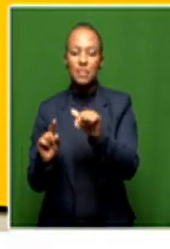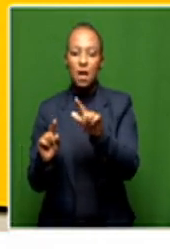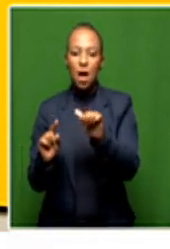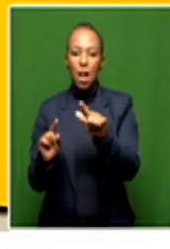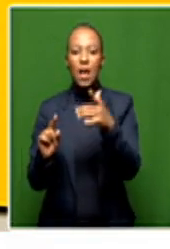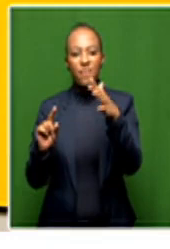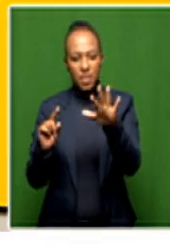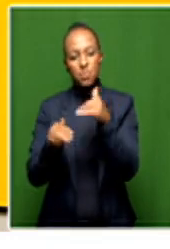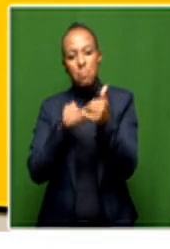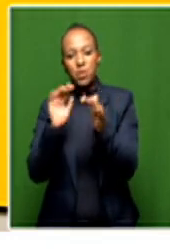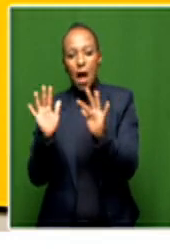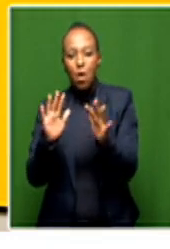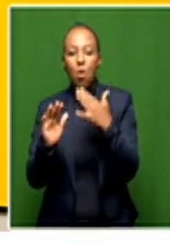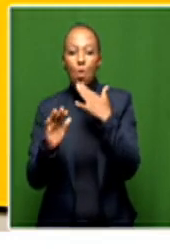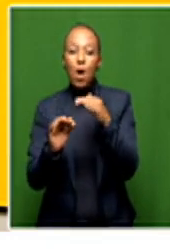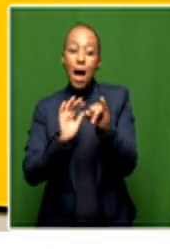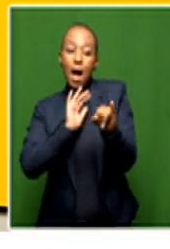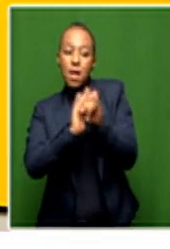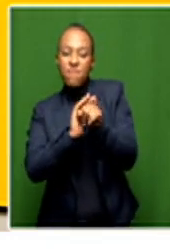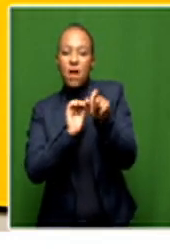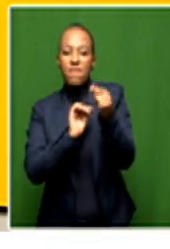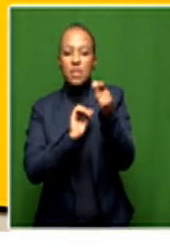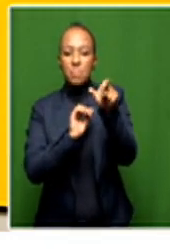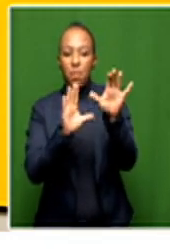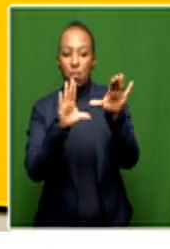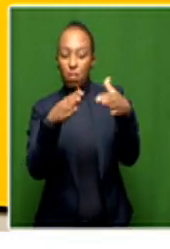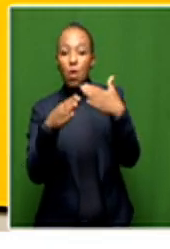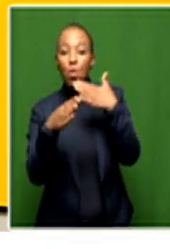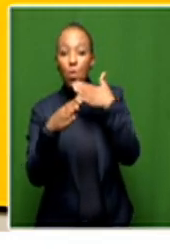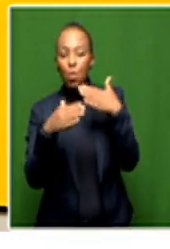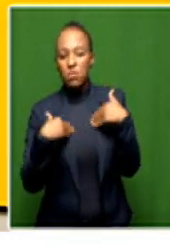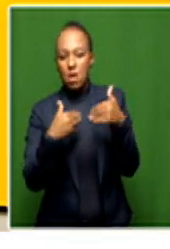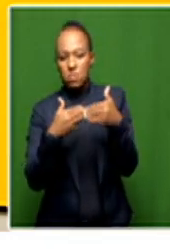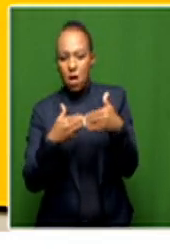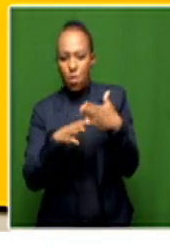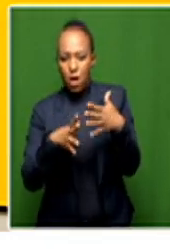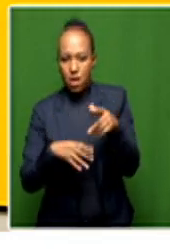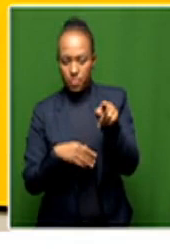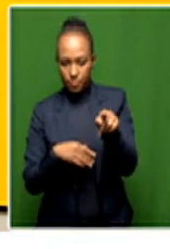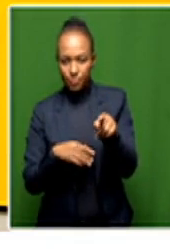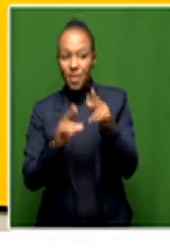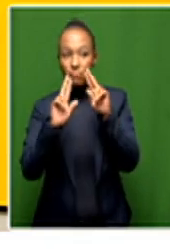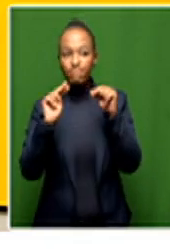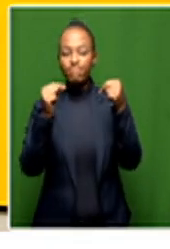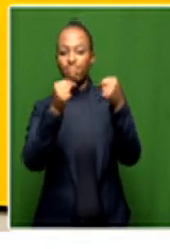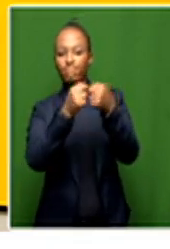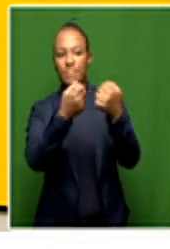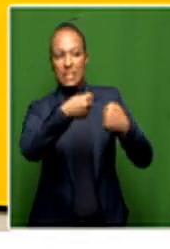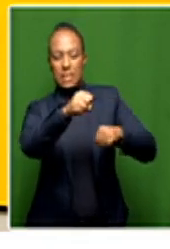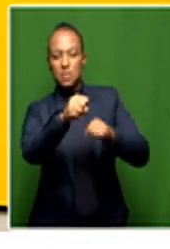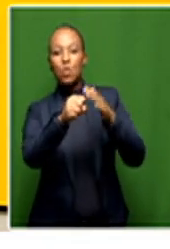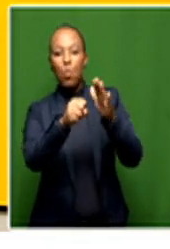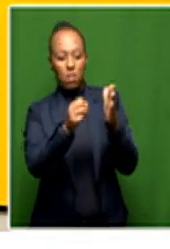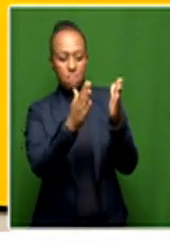the first targeted beneficiaries who, as we know, are healthcare workers. This national strategy will be implemented in